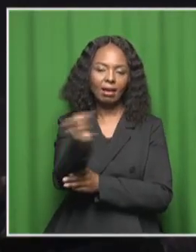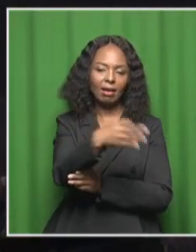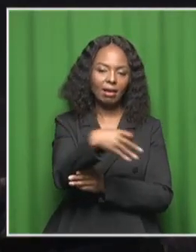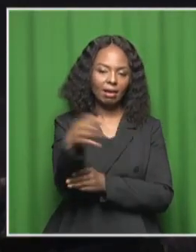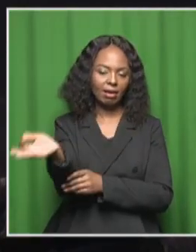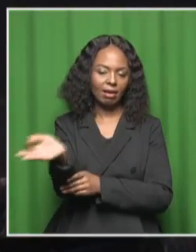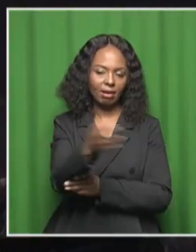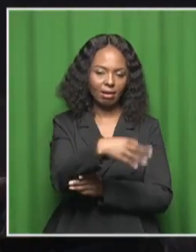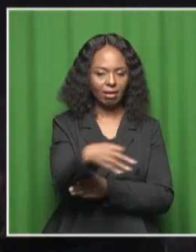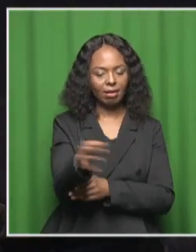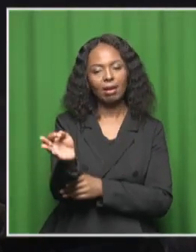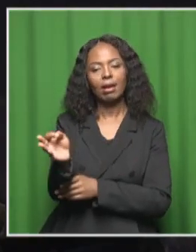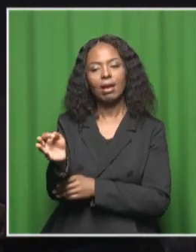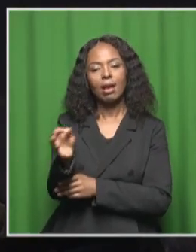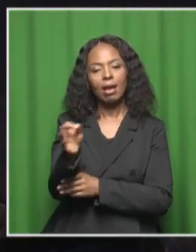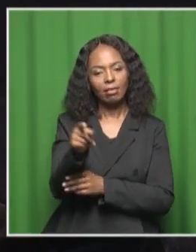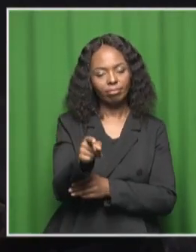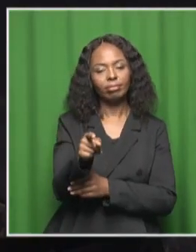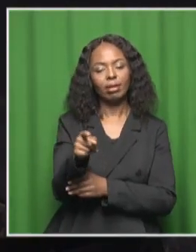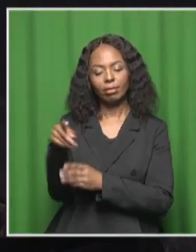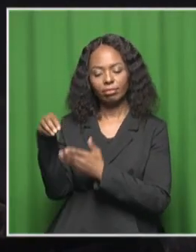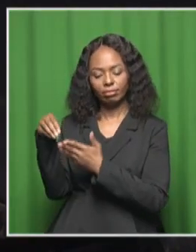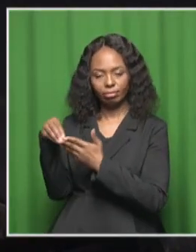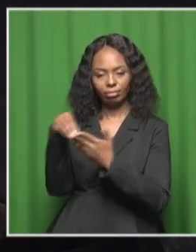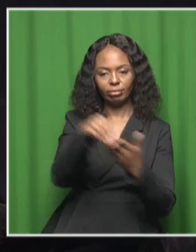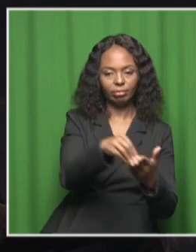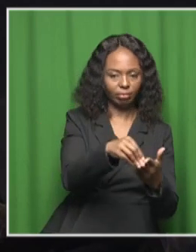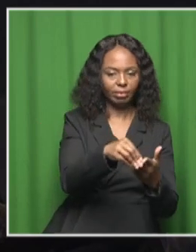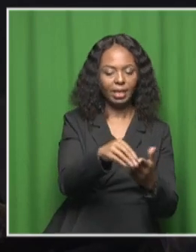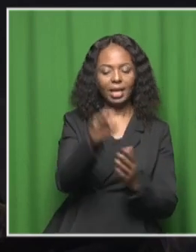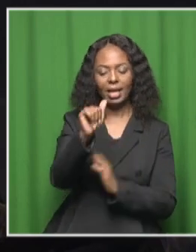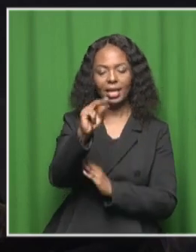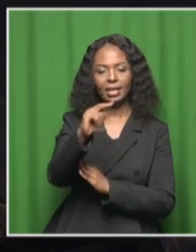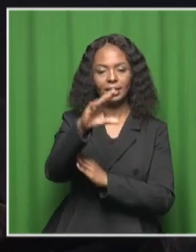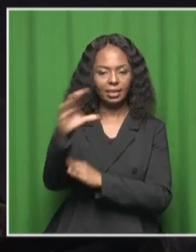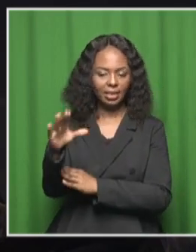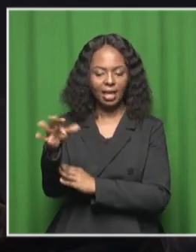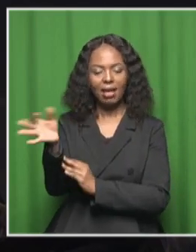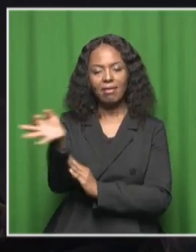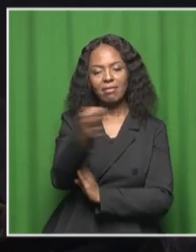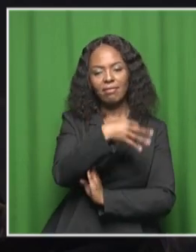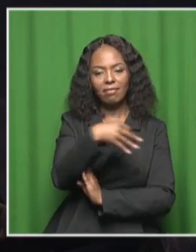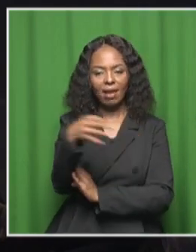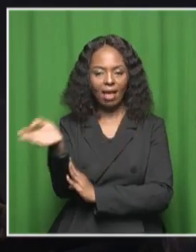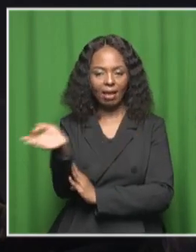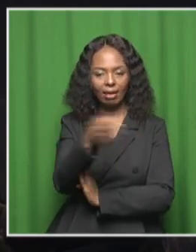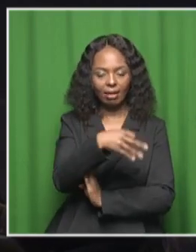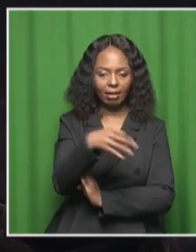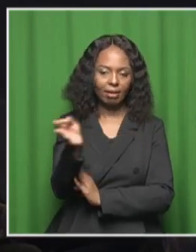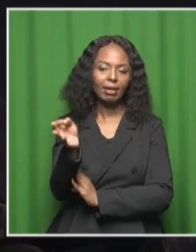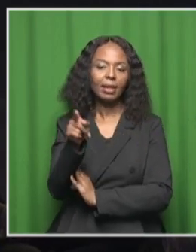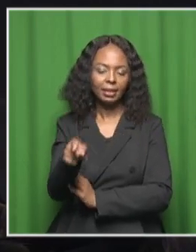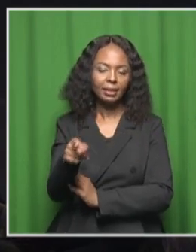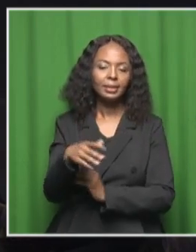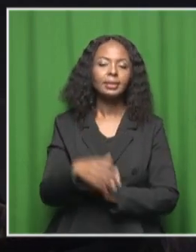Pretoria, the coffin was draped in an ANC flag. So it has to transition from the family